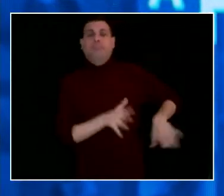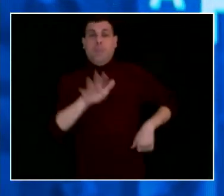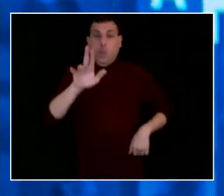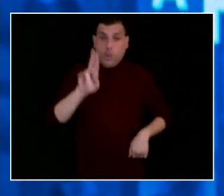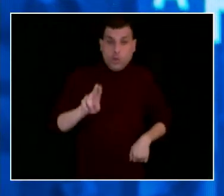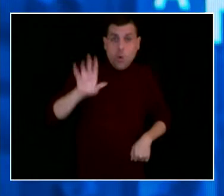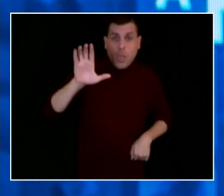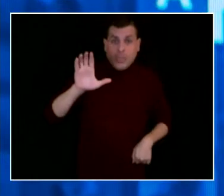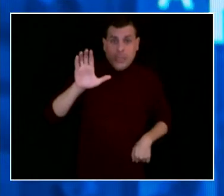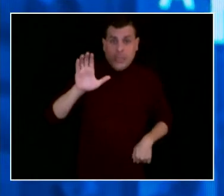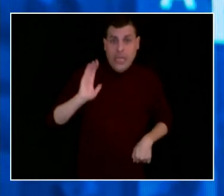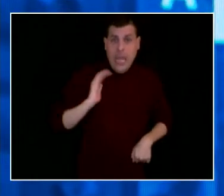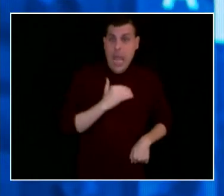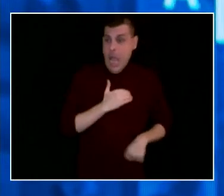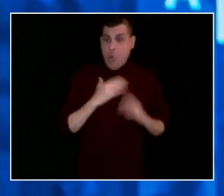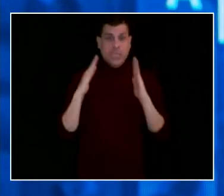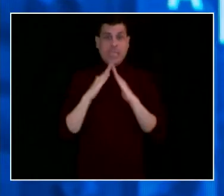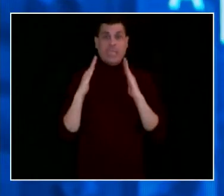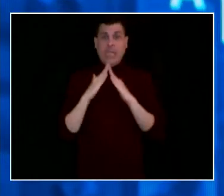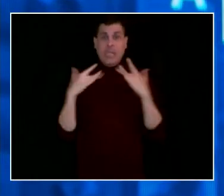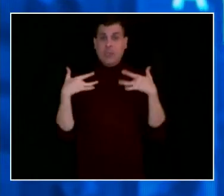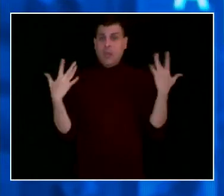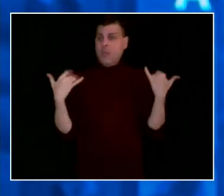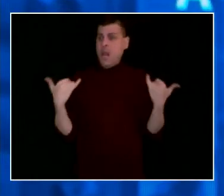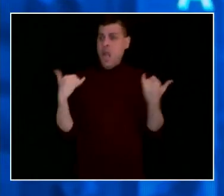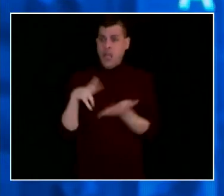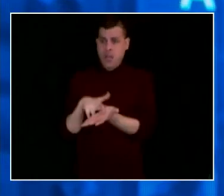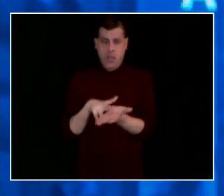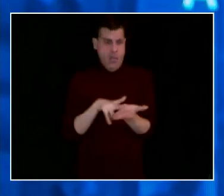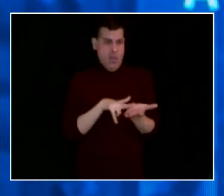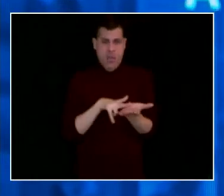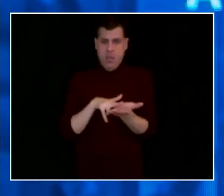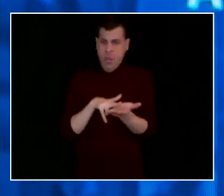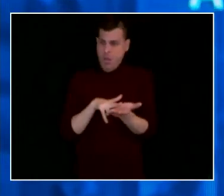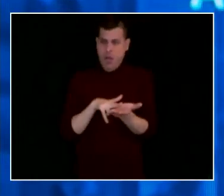of our city, is strong. It's strong.